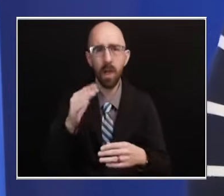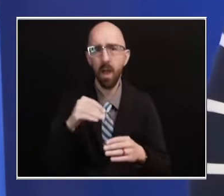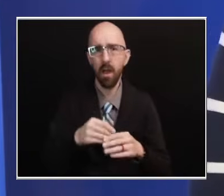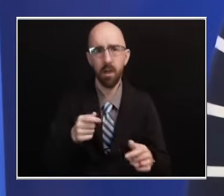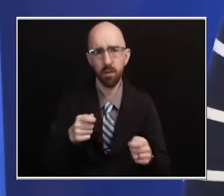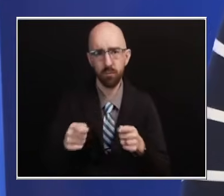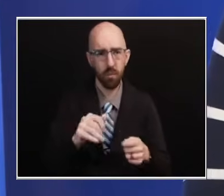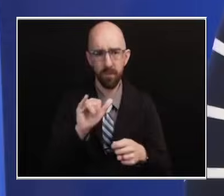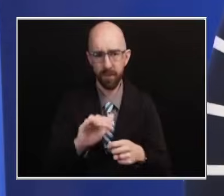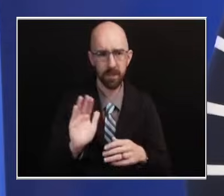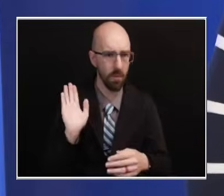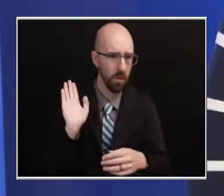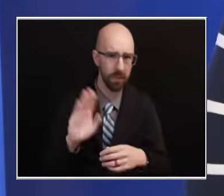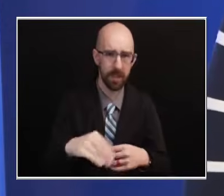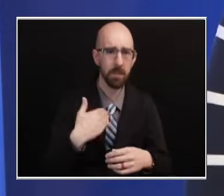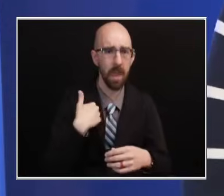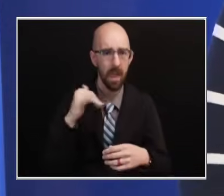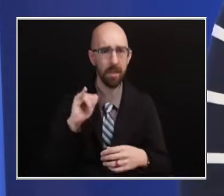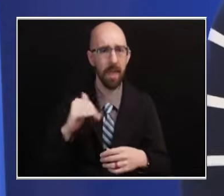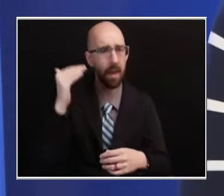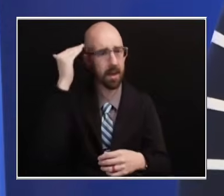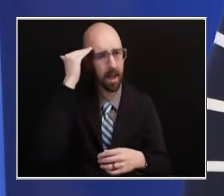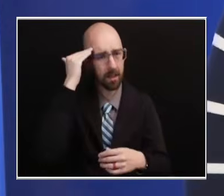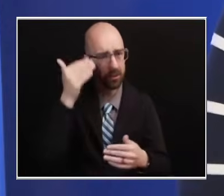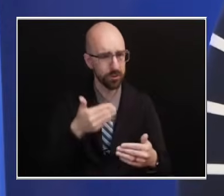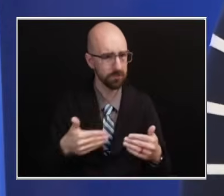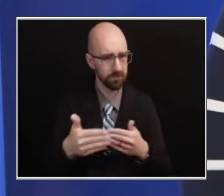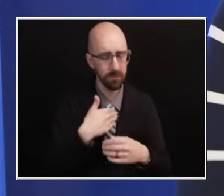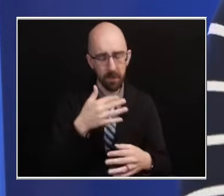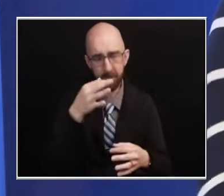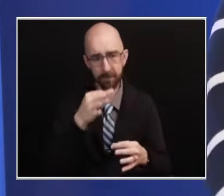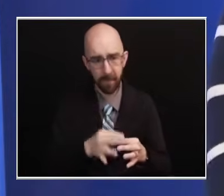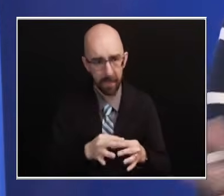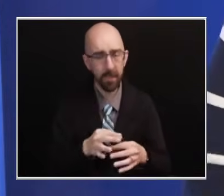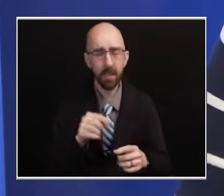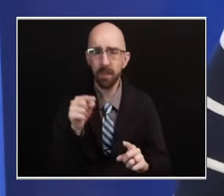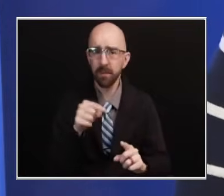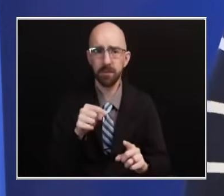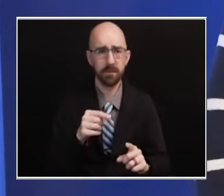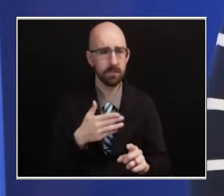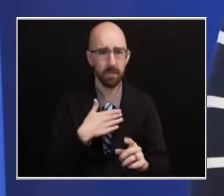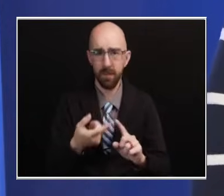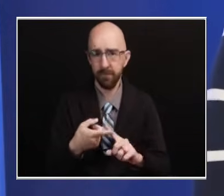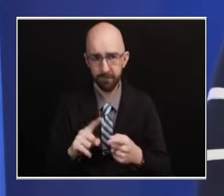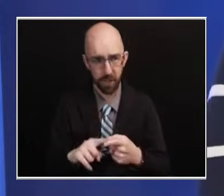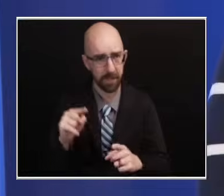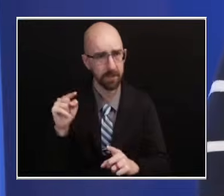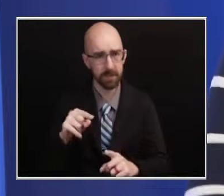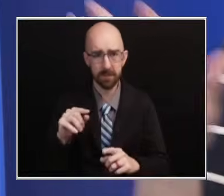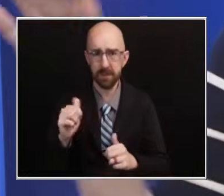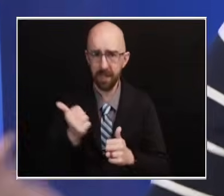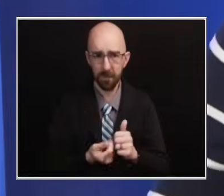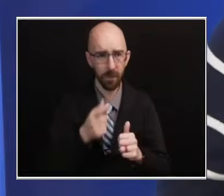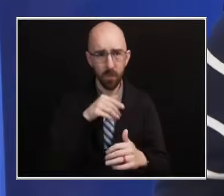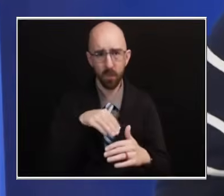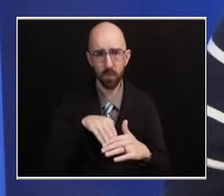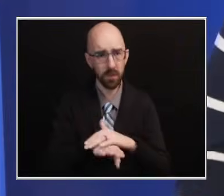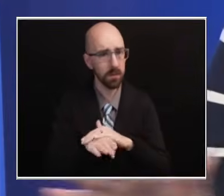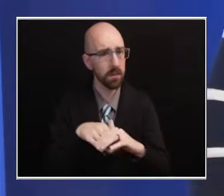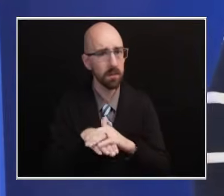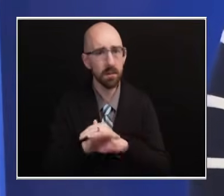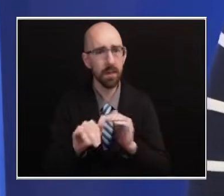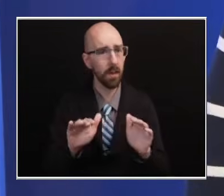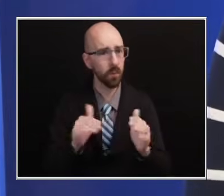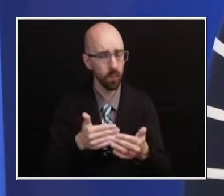and so I had that head knowledge. My faith, though, was my friends. I mean, everybody that came in that room, everybody that prayed for our medical